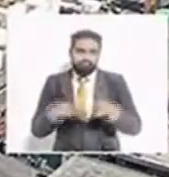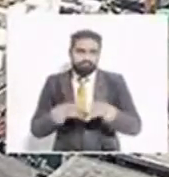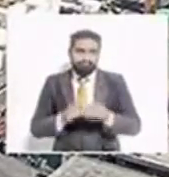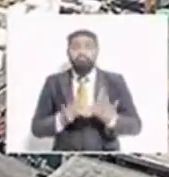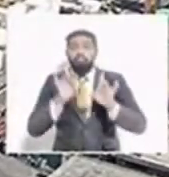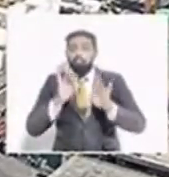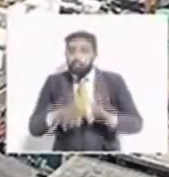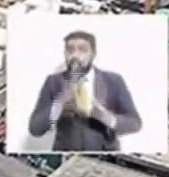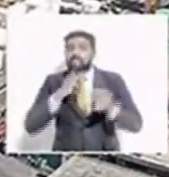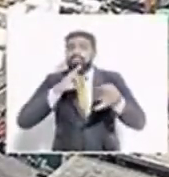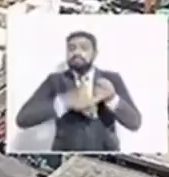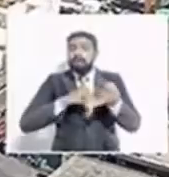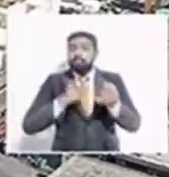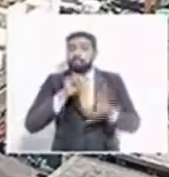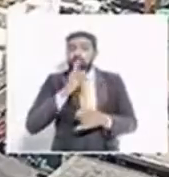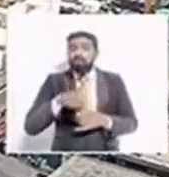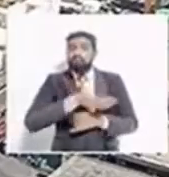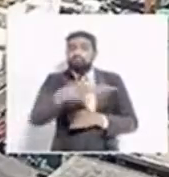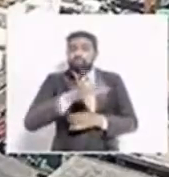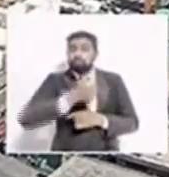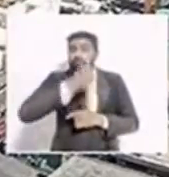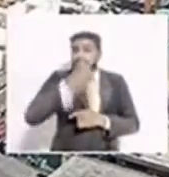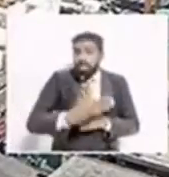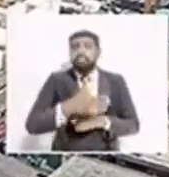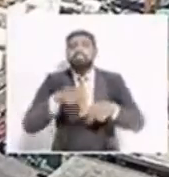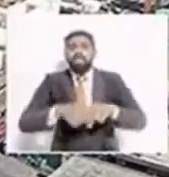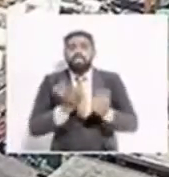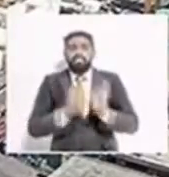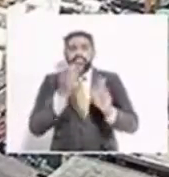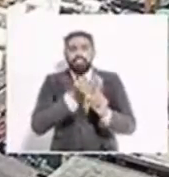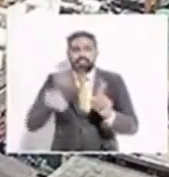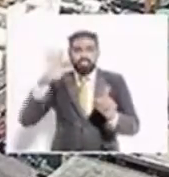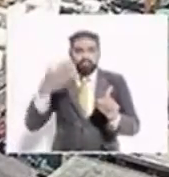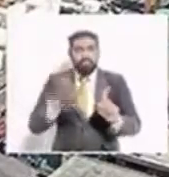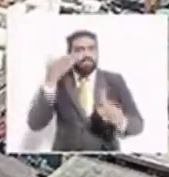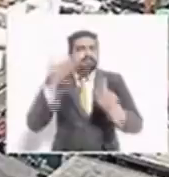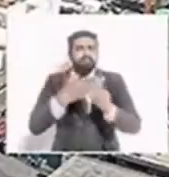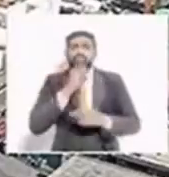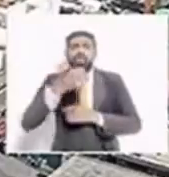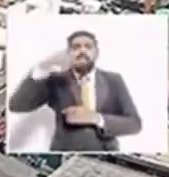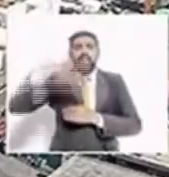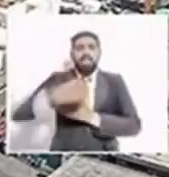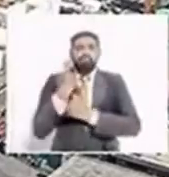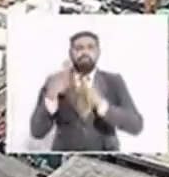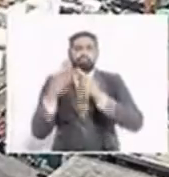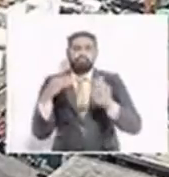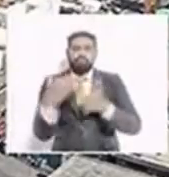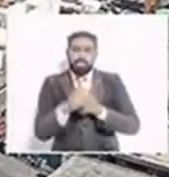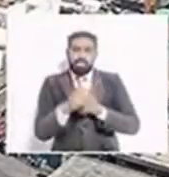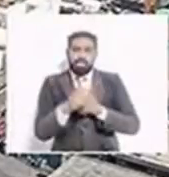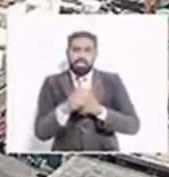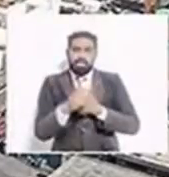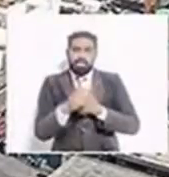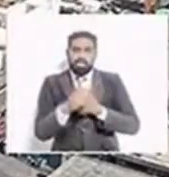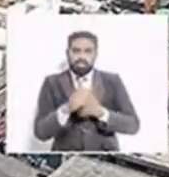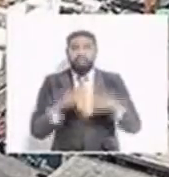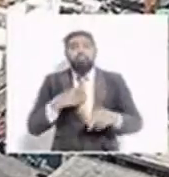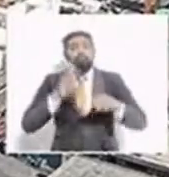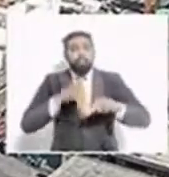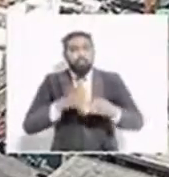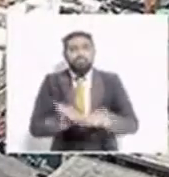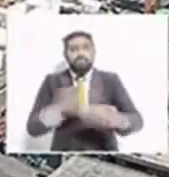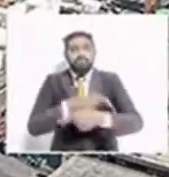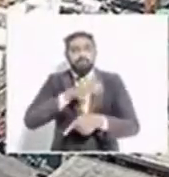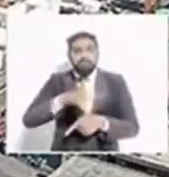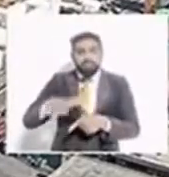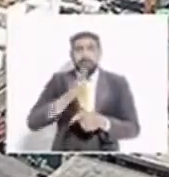to India for a power project. A terminal at the Colombo port has already been given away to the Indian Adani Group.